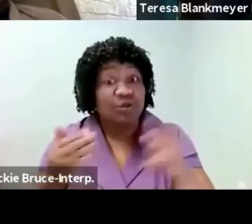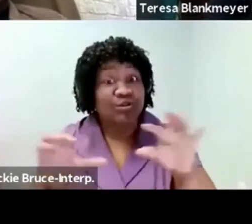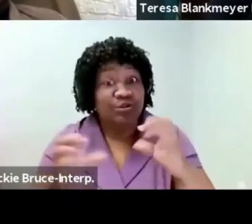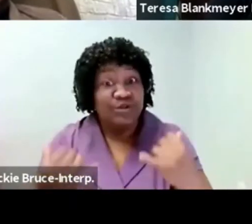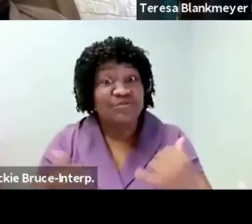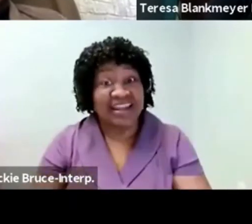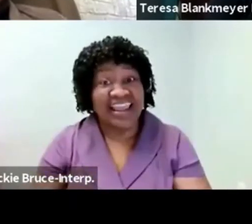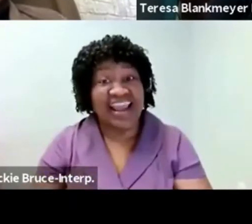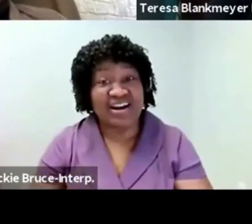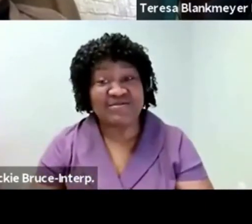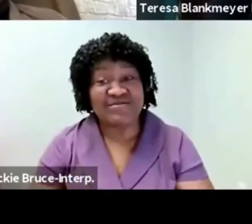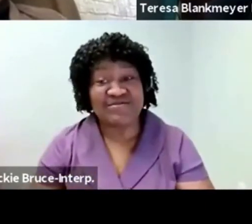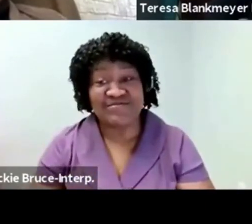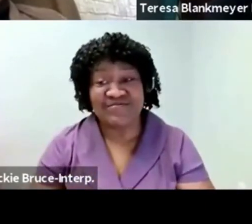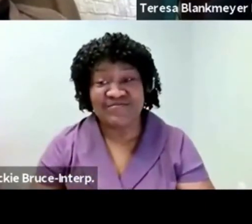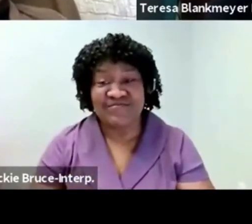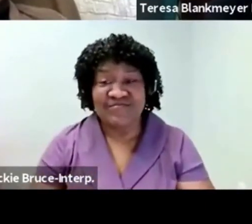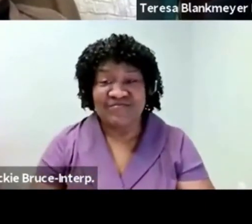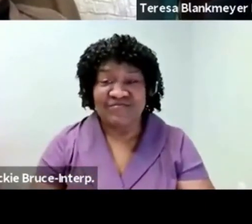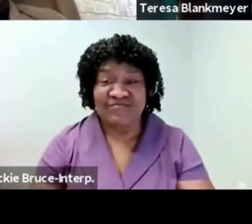now.